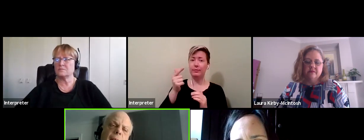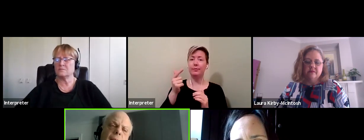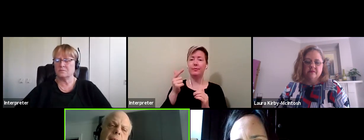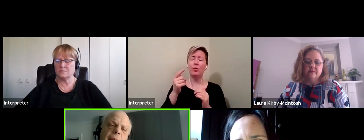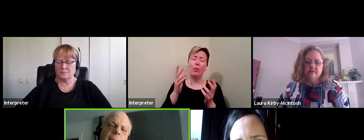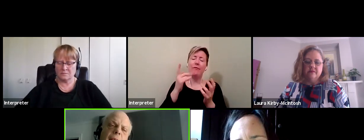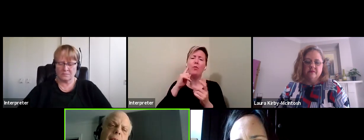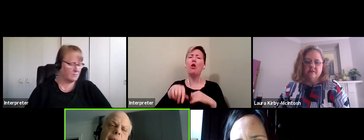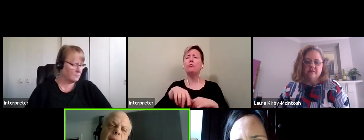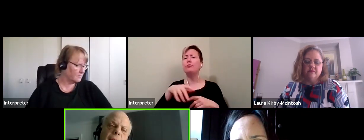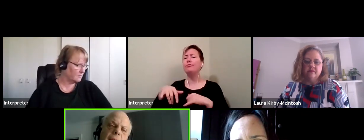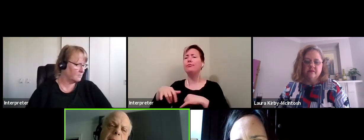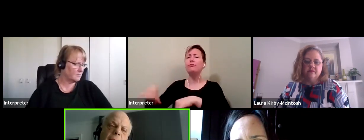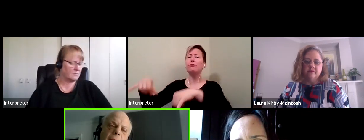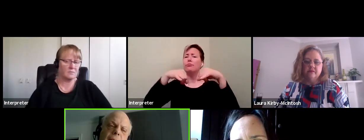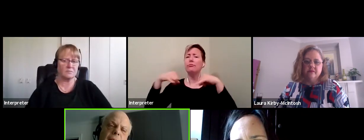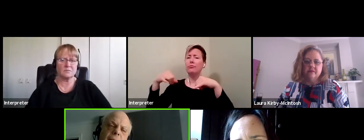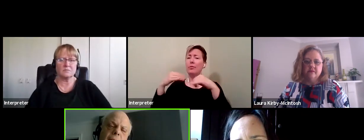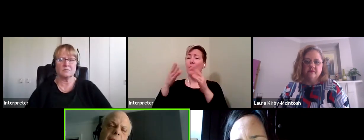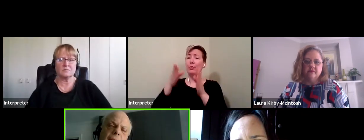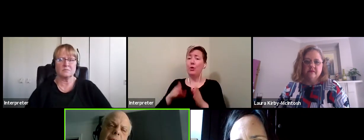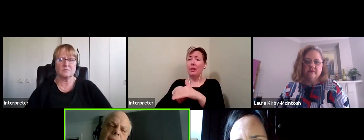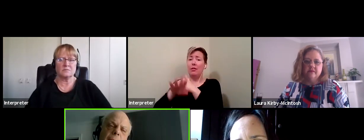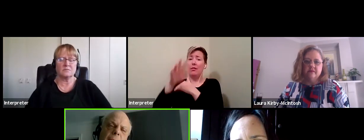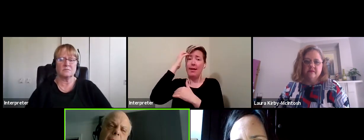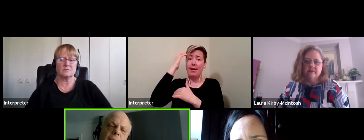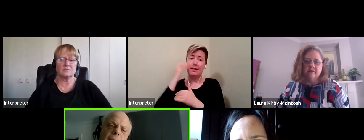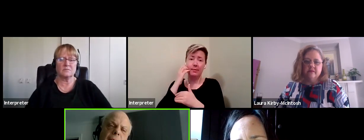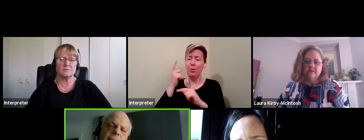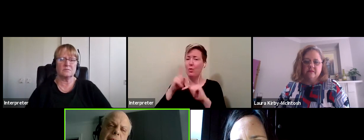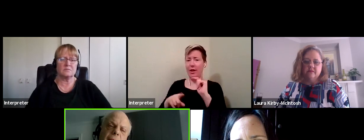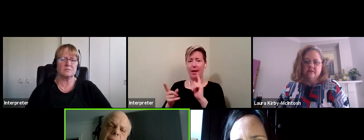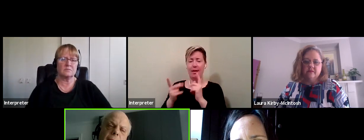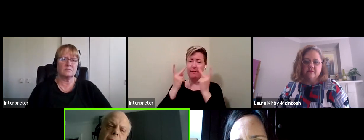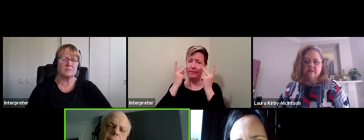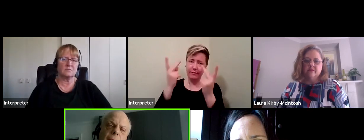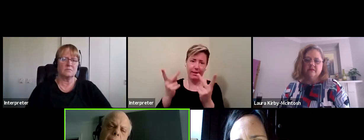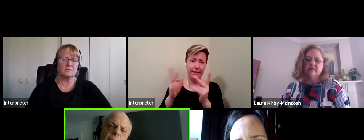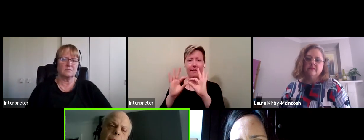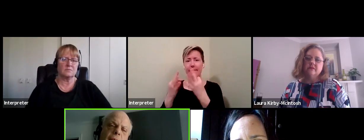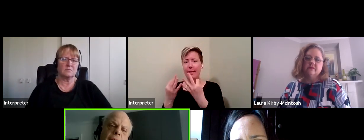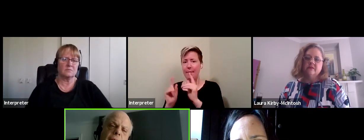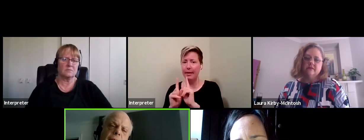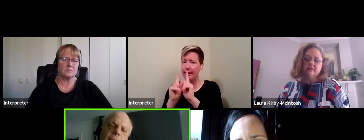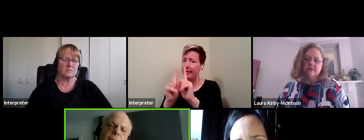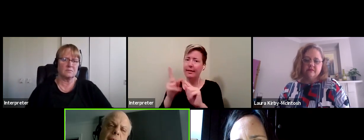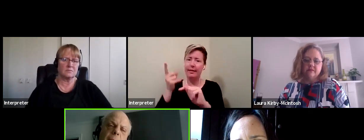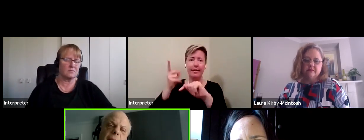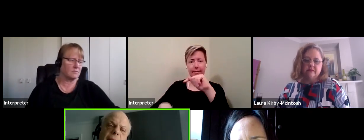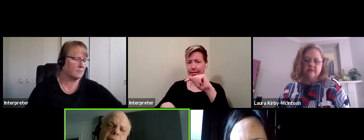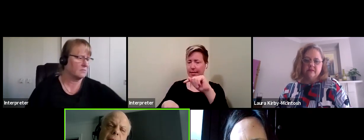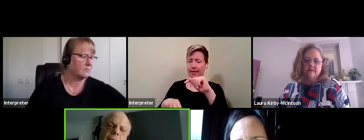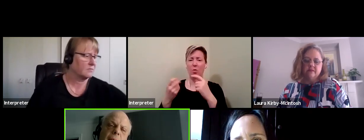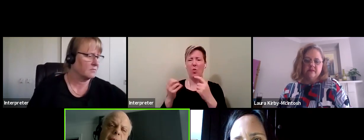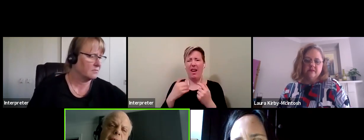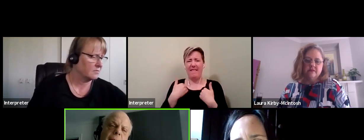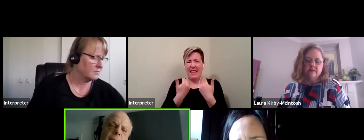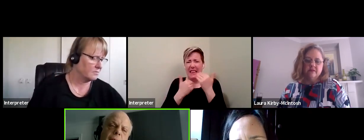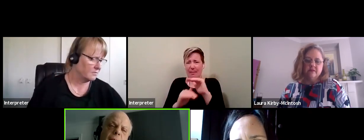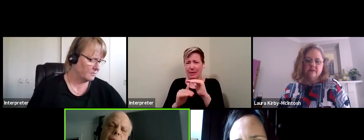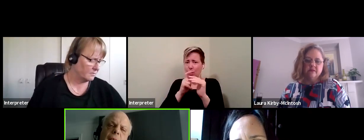don't. If somebody goes into hospital right now, you can't have people come in to visit you, or there are restrictions on who could come in to visit you. You